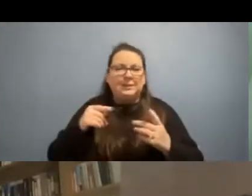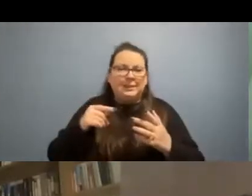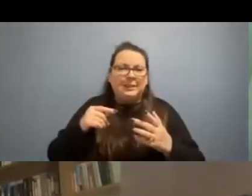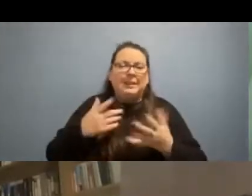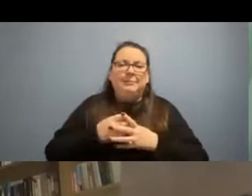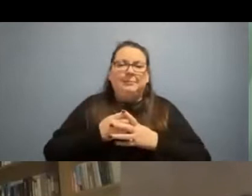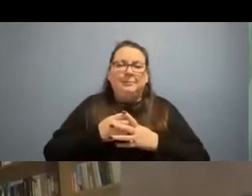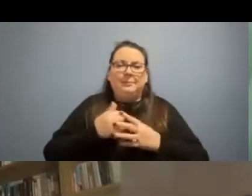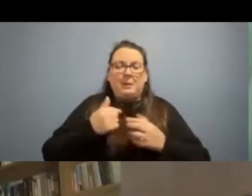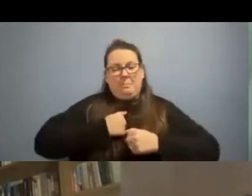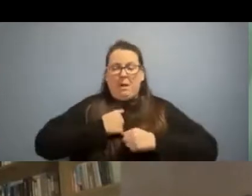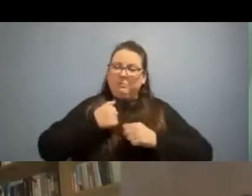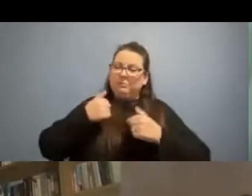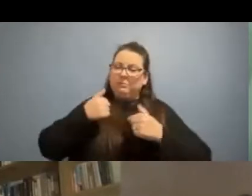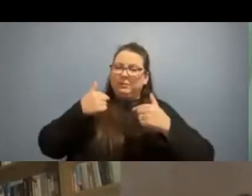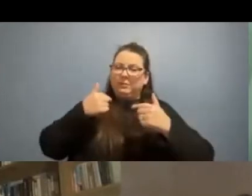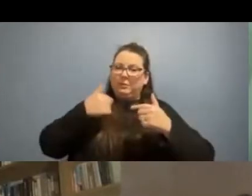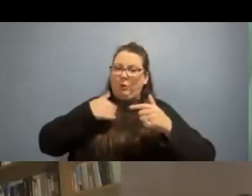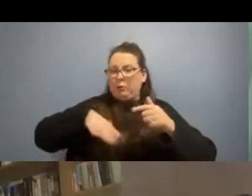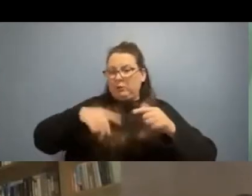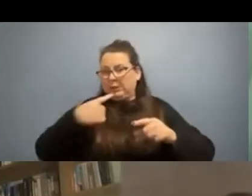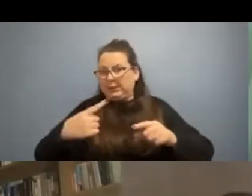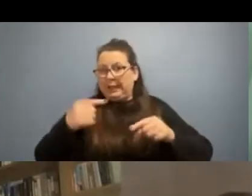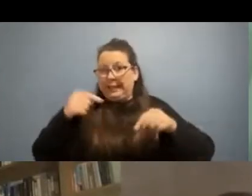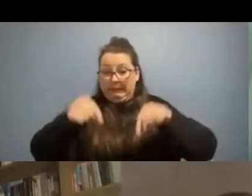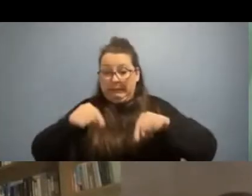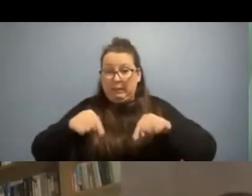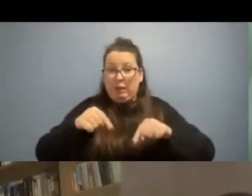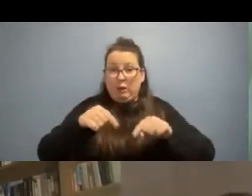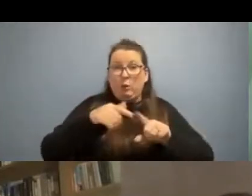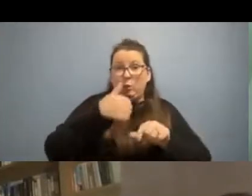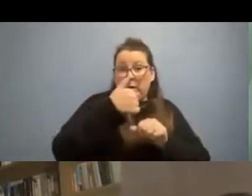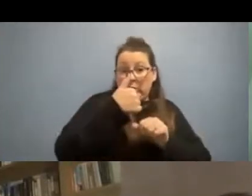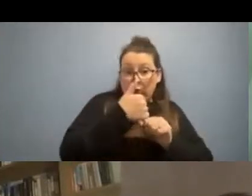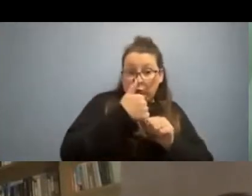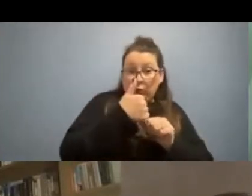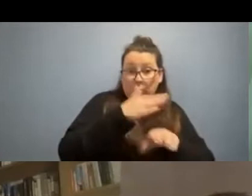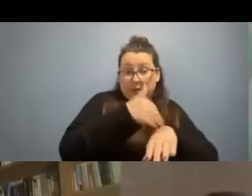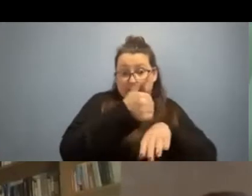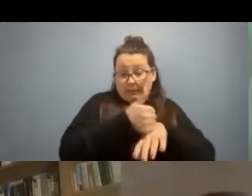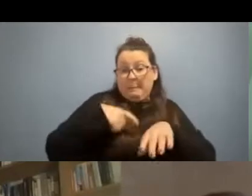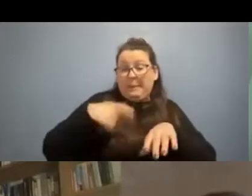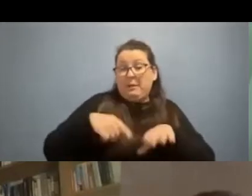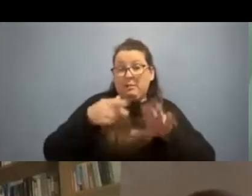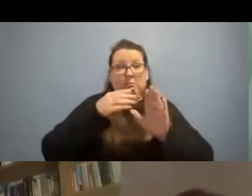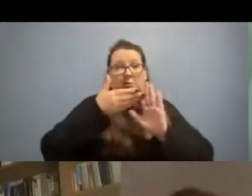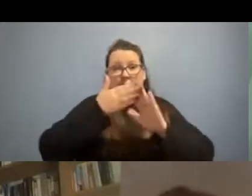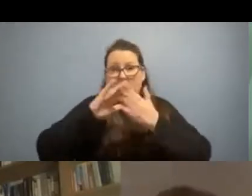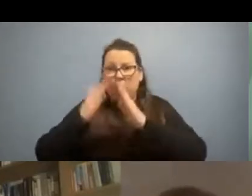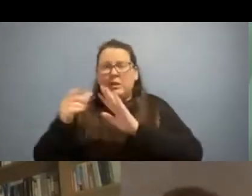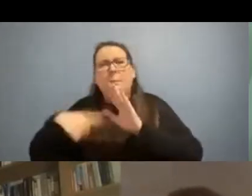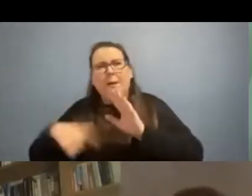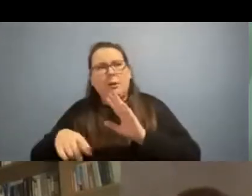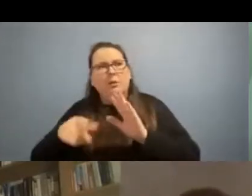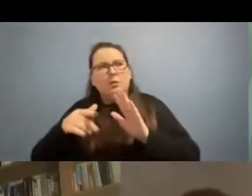this: we are in a good position as a community because of the choices we've made, the choices experts have